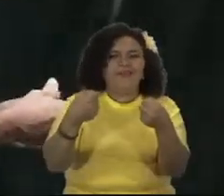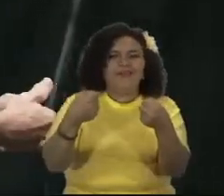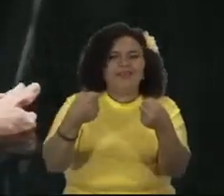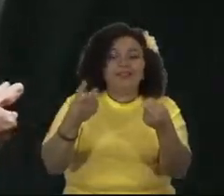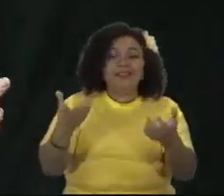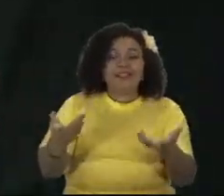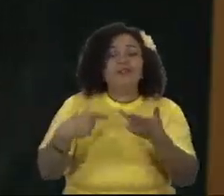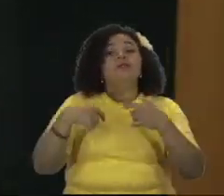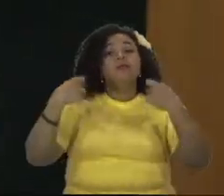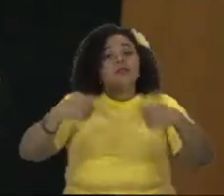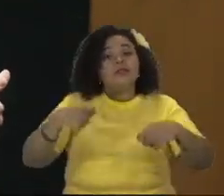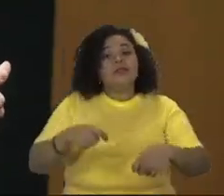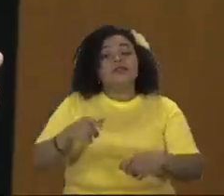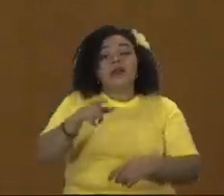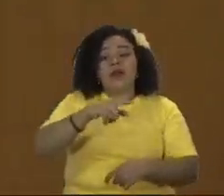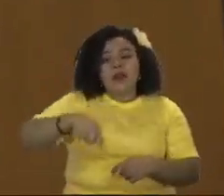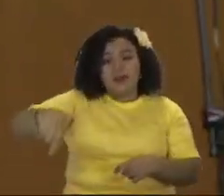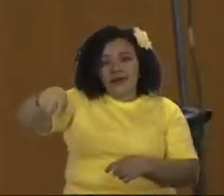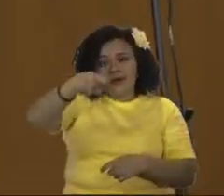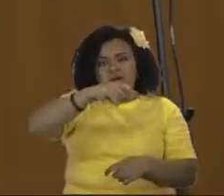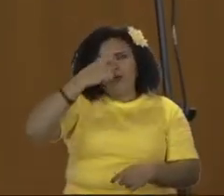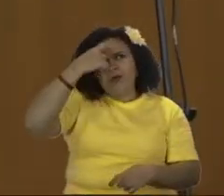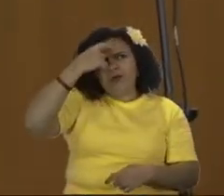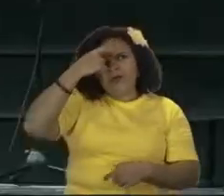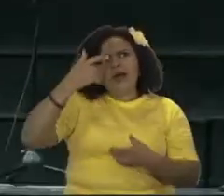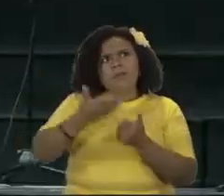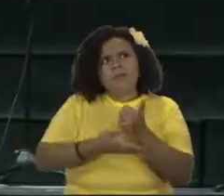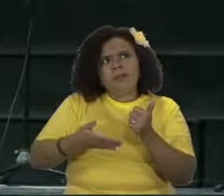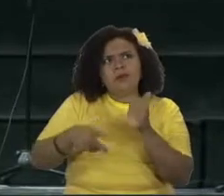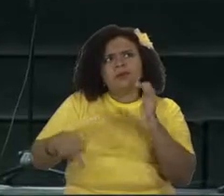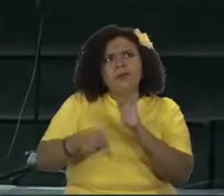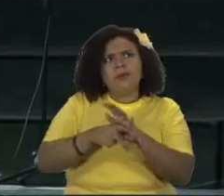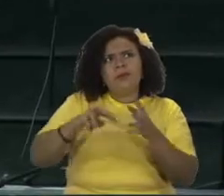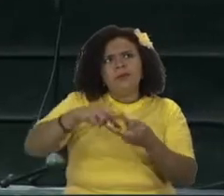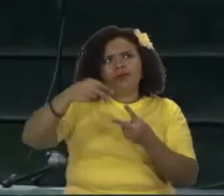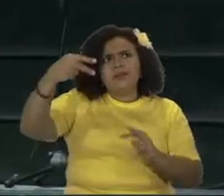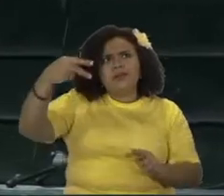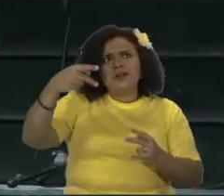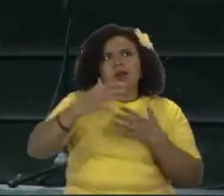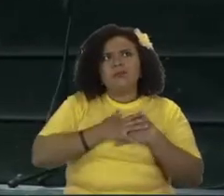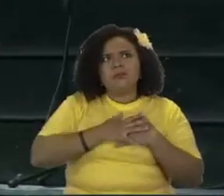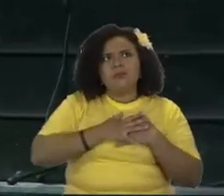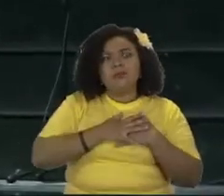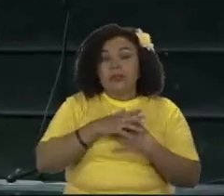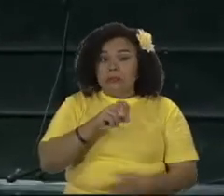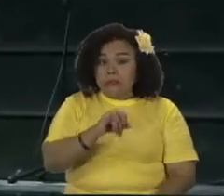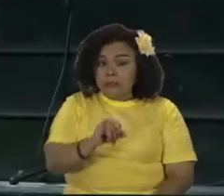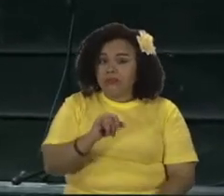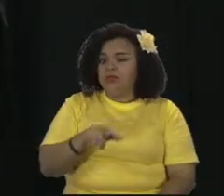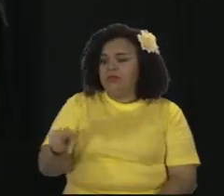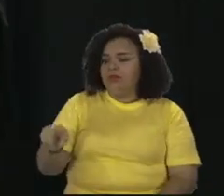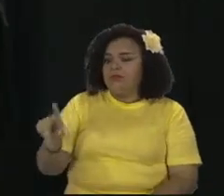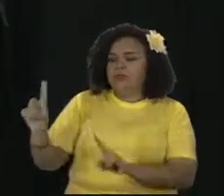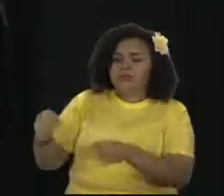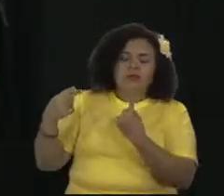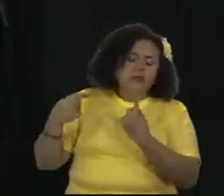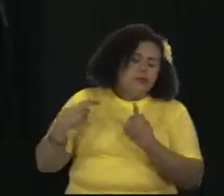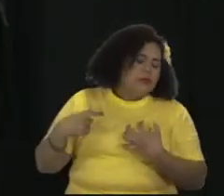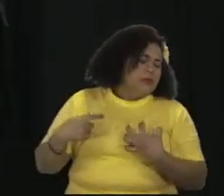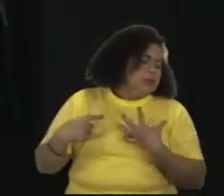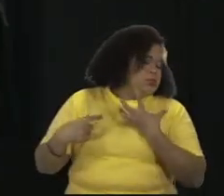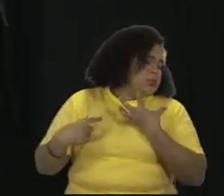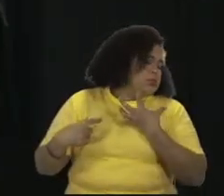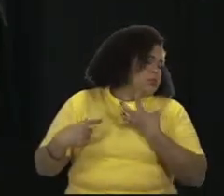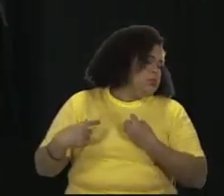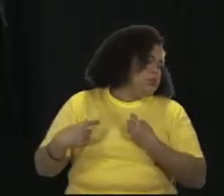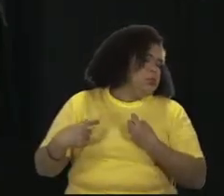not let come get inside. That is going to make hardest to fix the love. That's why we must